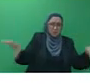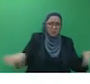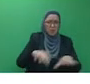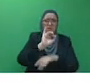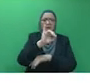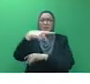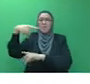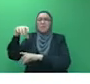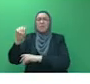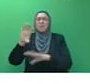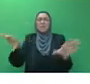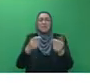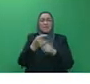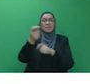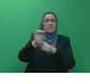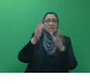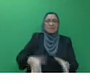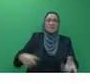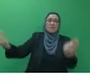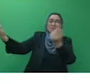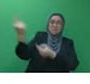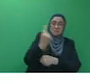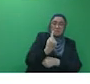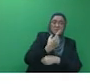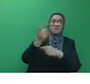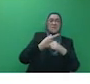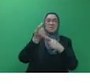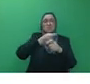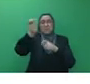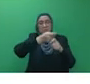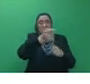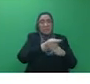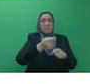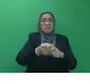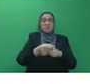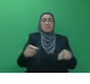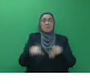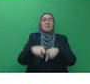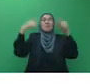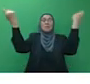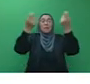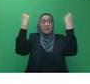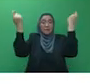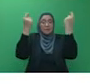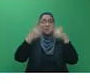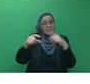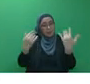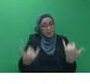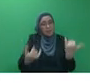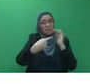tell some jokes and it's a celebration the shows that i'm doing now virtually have become more therapeutic